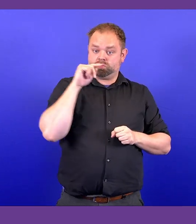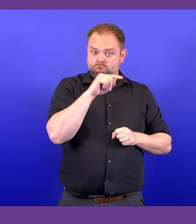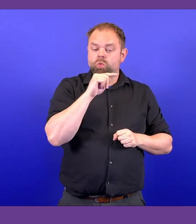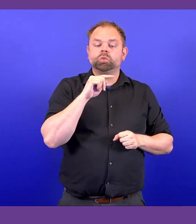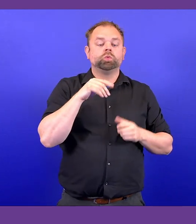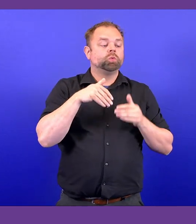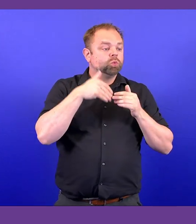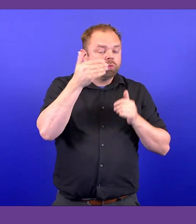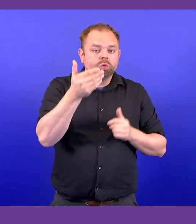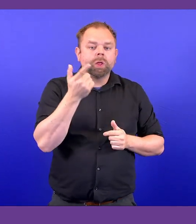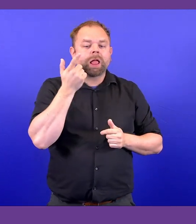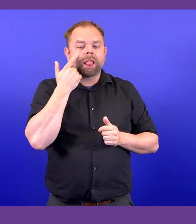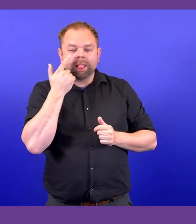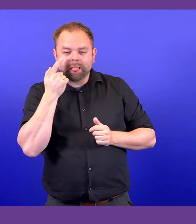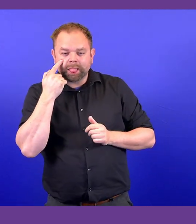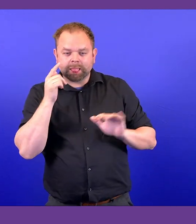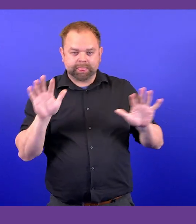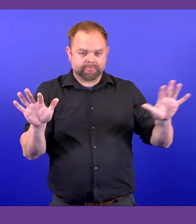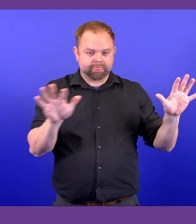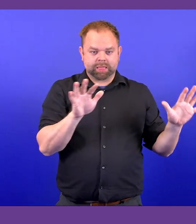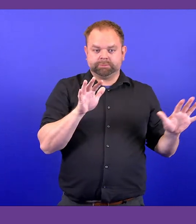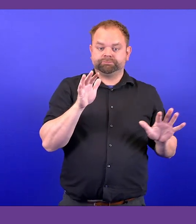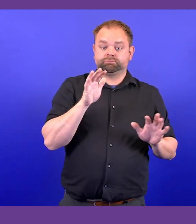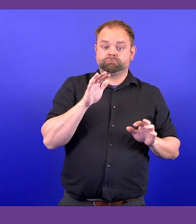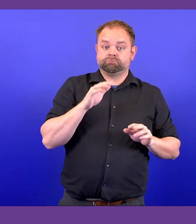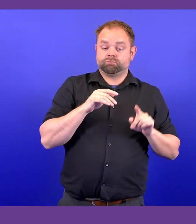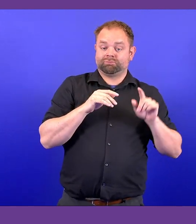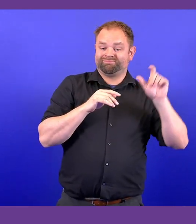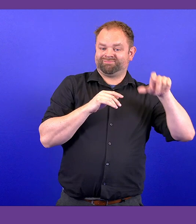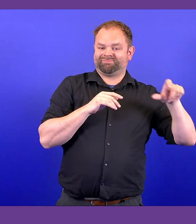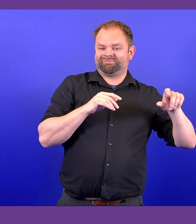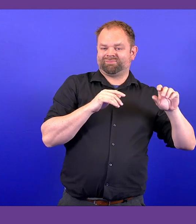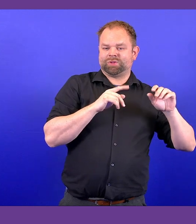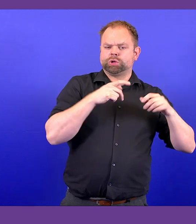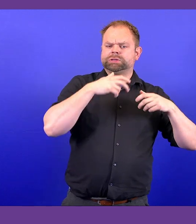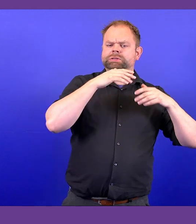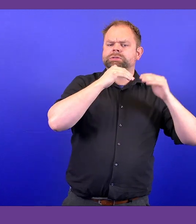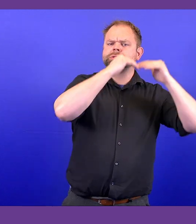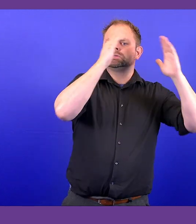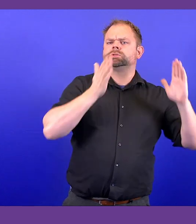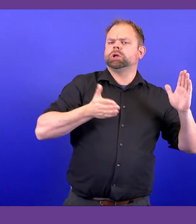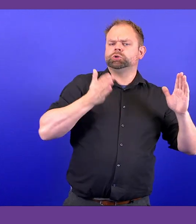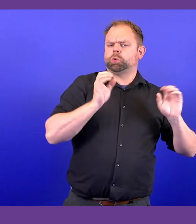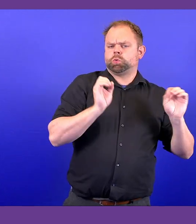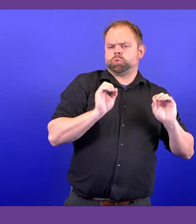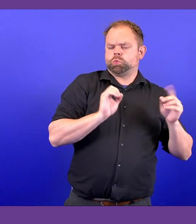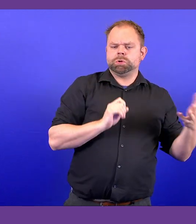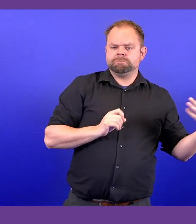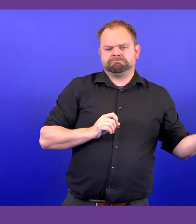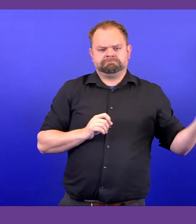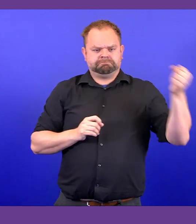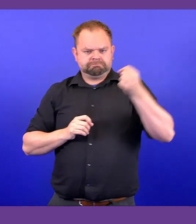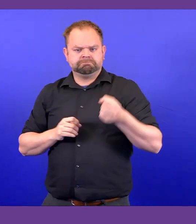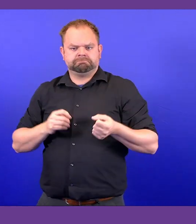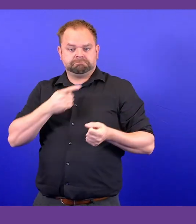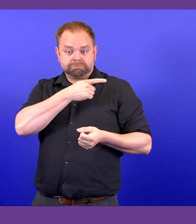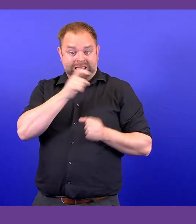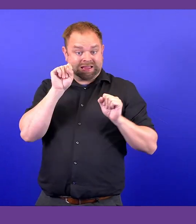case. Also, another example is the Schumann station in Brussels, which I think more or less everybody in this room